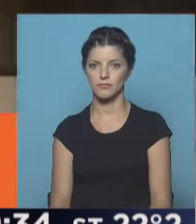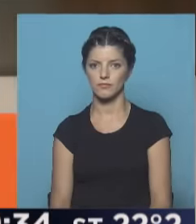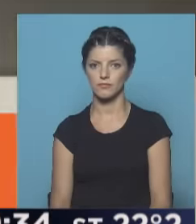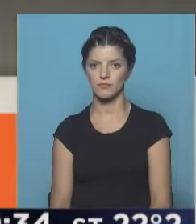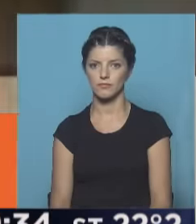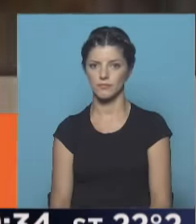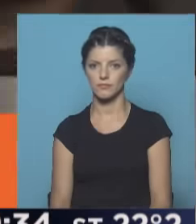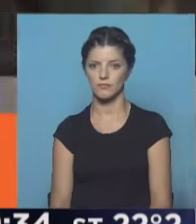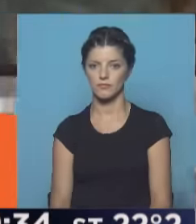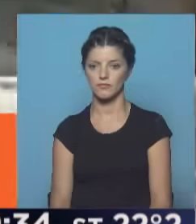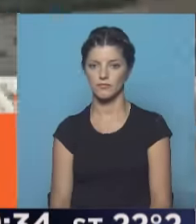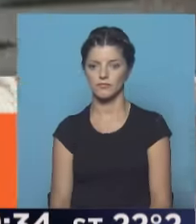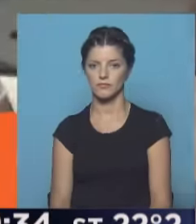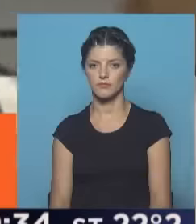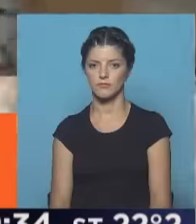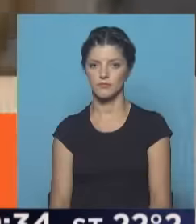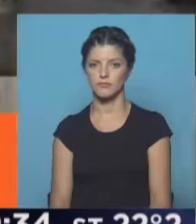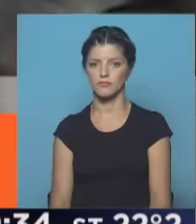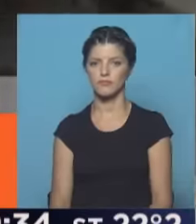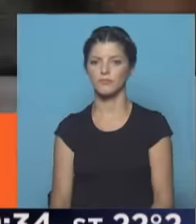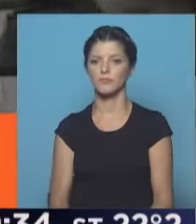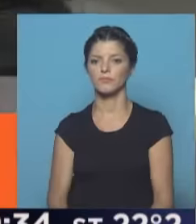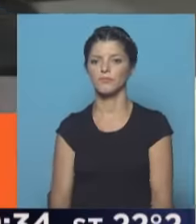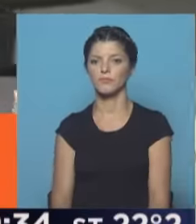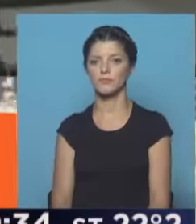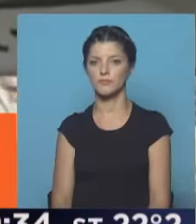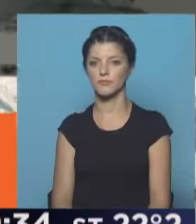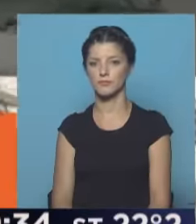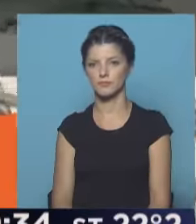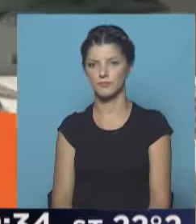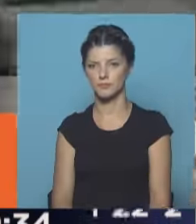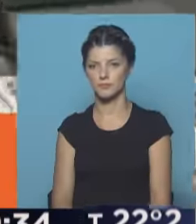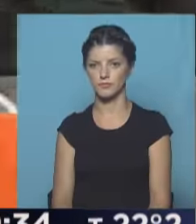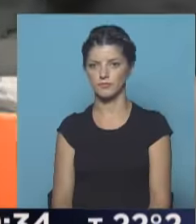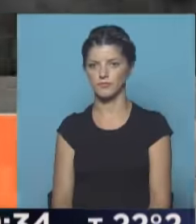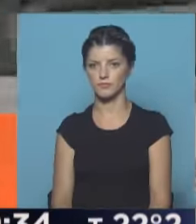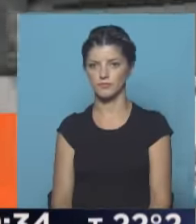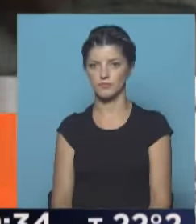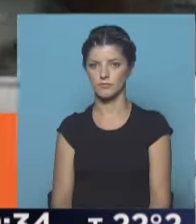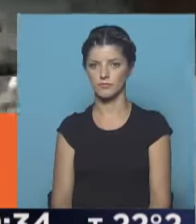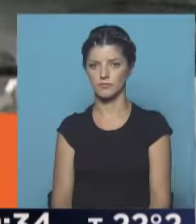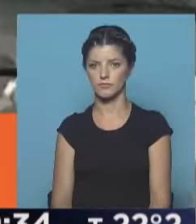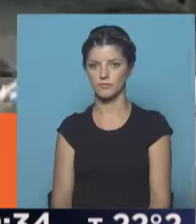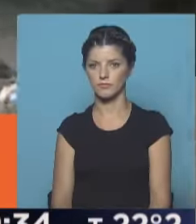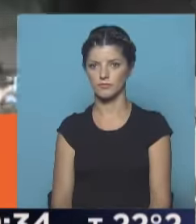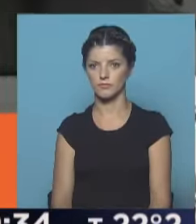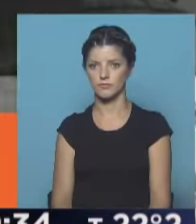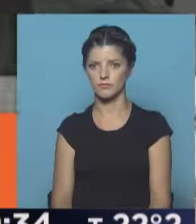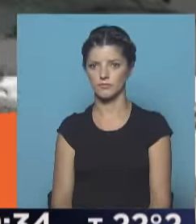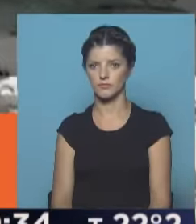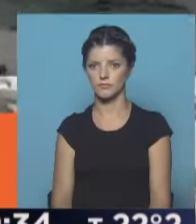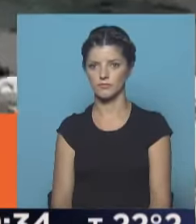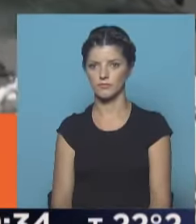her. What do you prefer to win, Hillary or Donald Trump? Hillary Clinton. Why